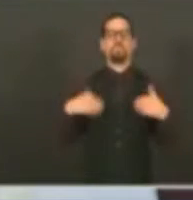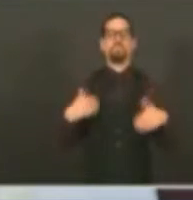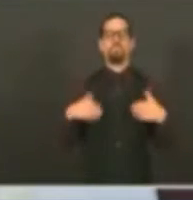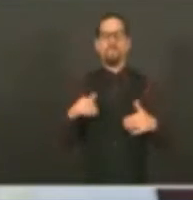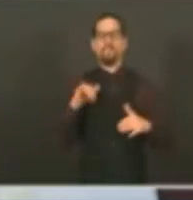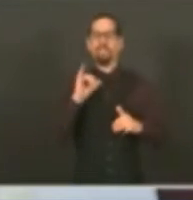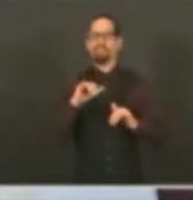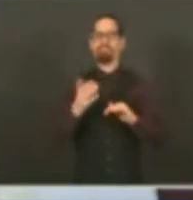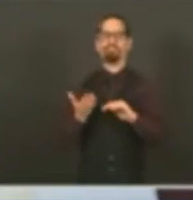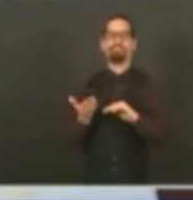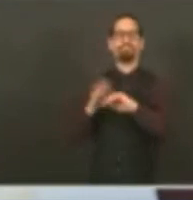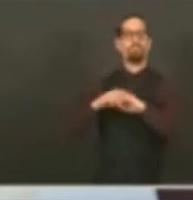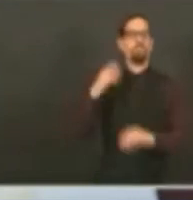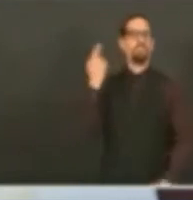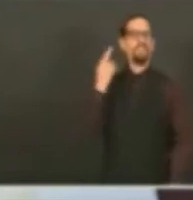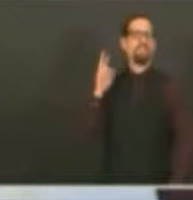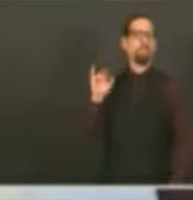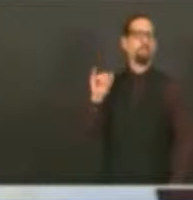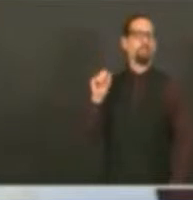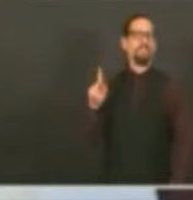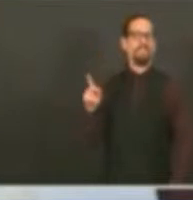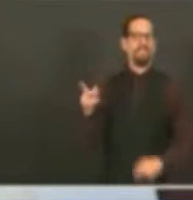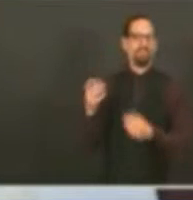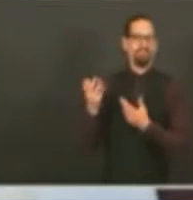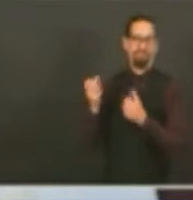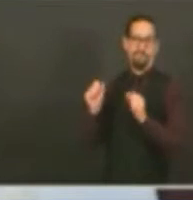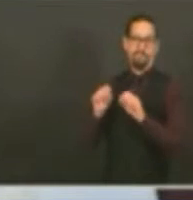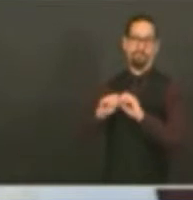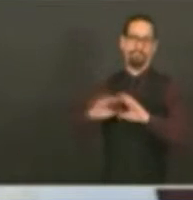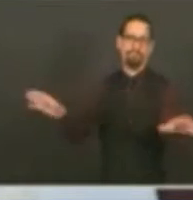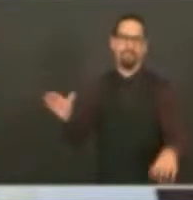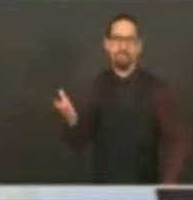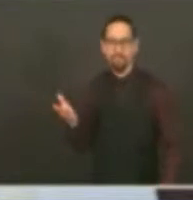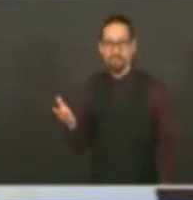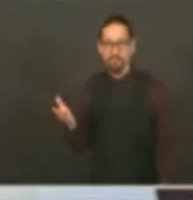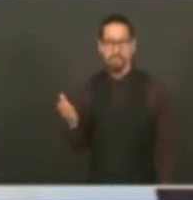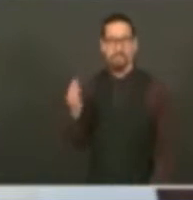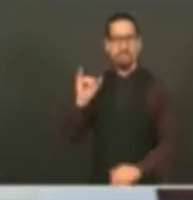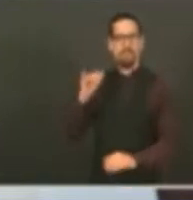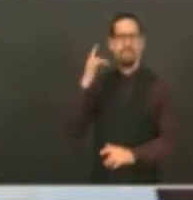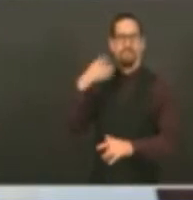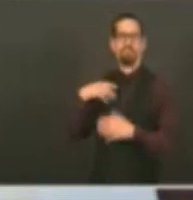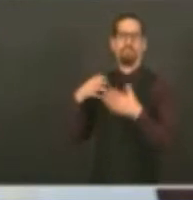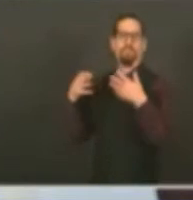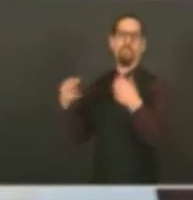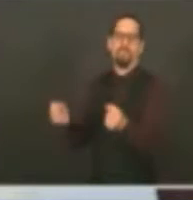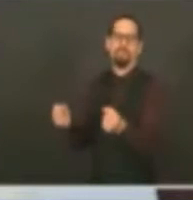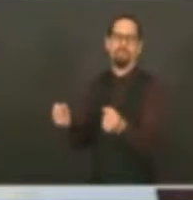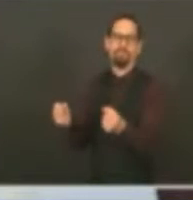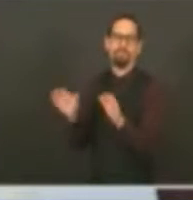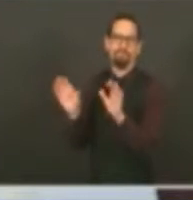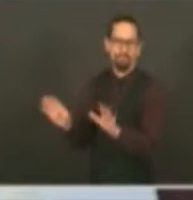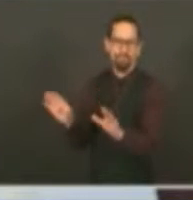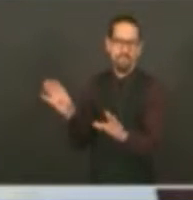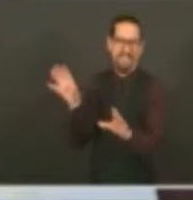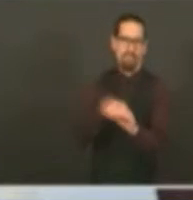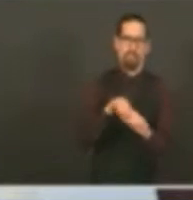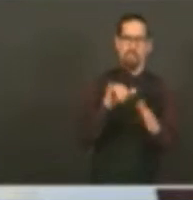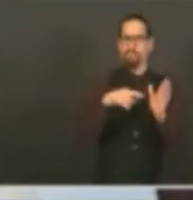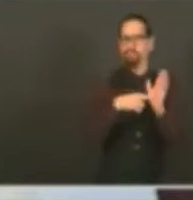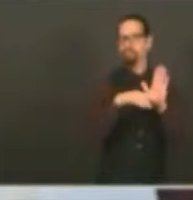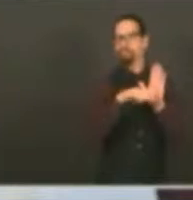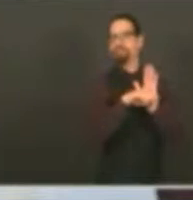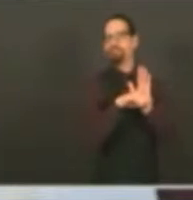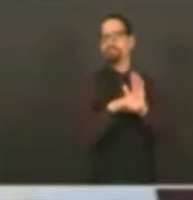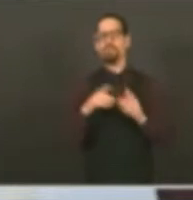of causing super spreader events and pause, minimize them during this time frame. As we go forward